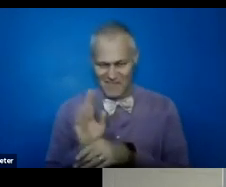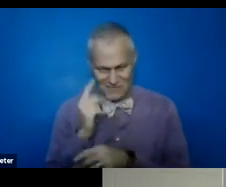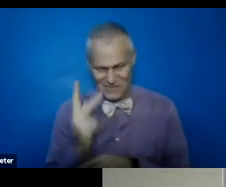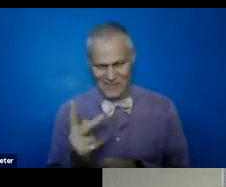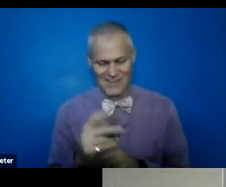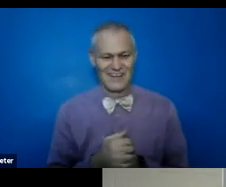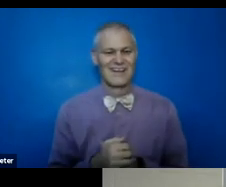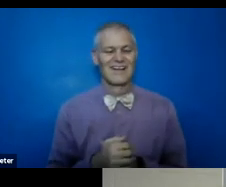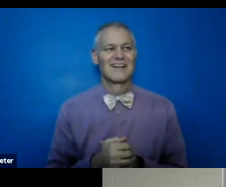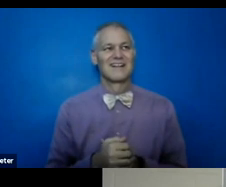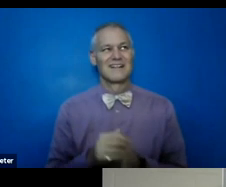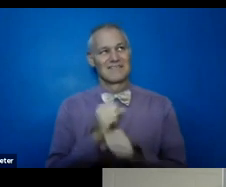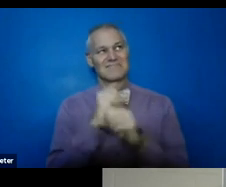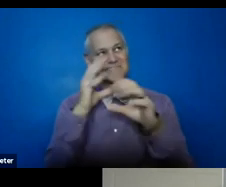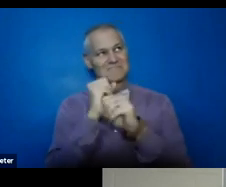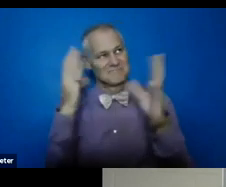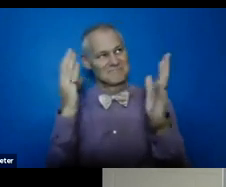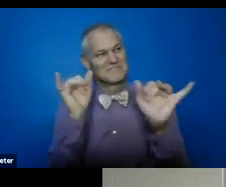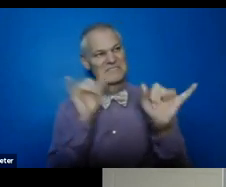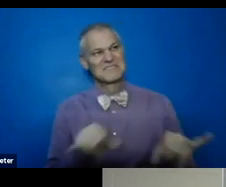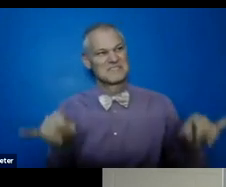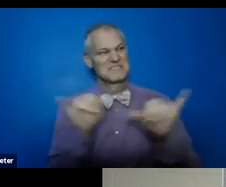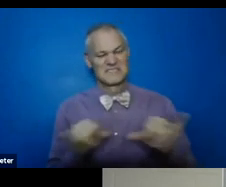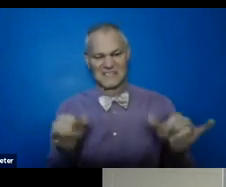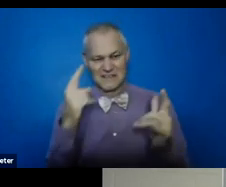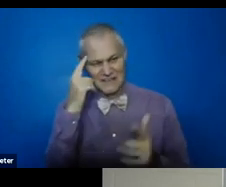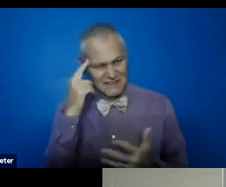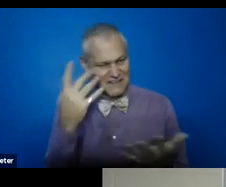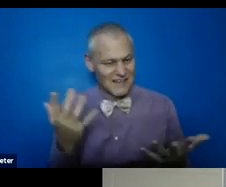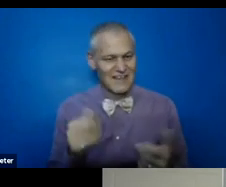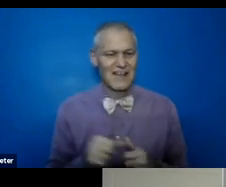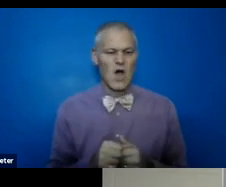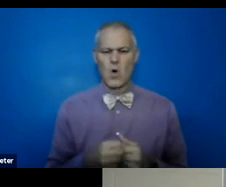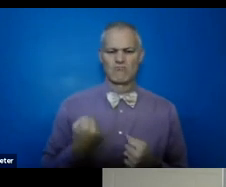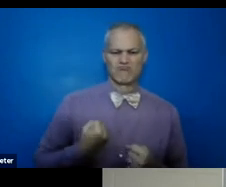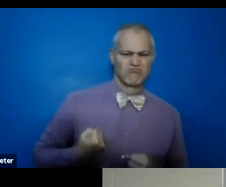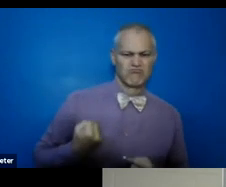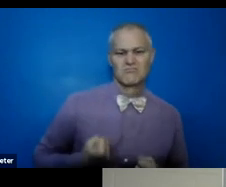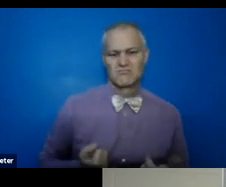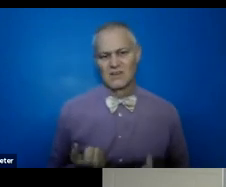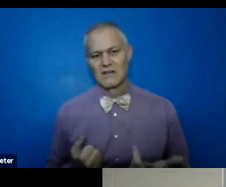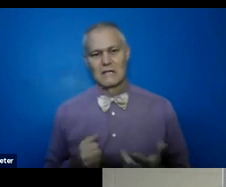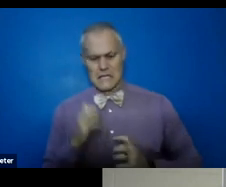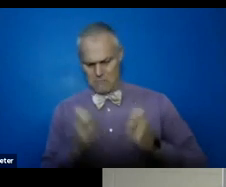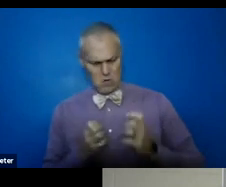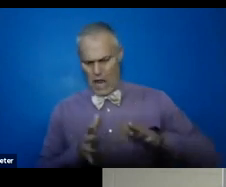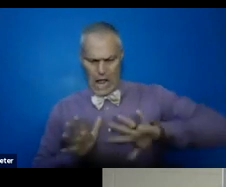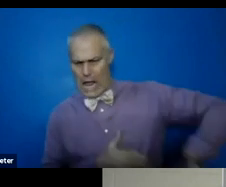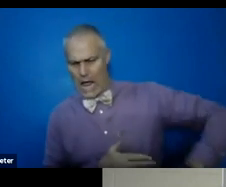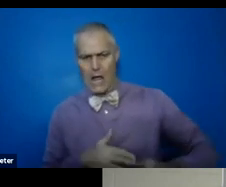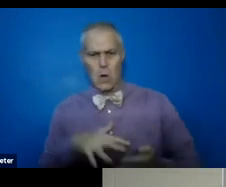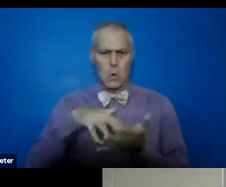now, things are coming to mind. The stereotypical notions would be around toughness, around showing no emotions or any